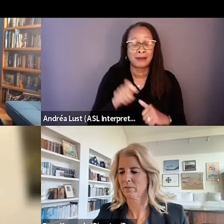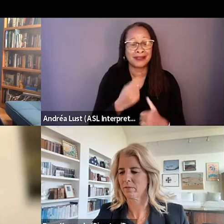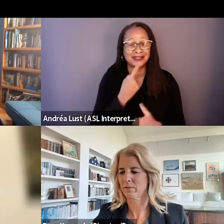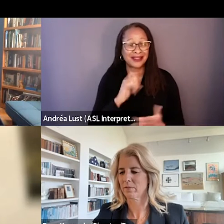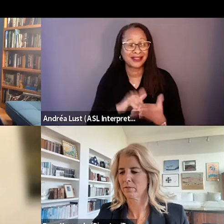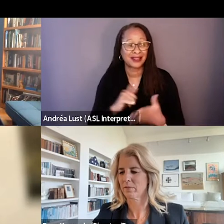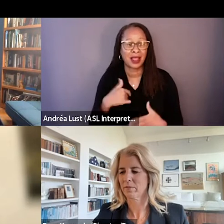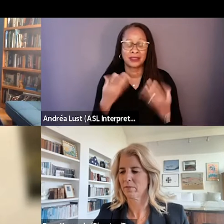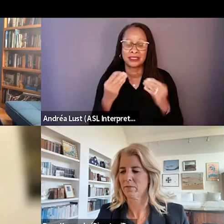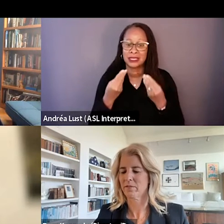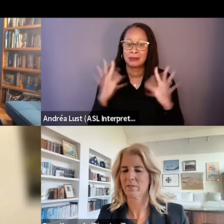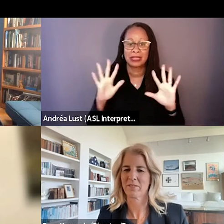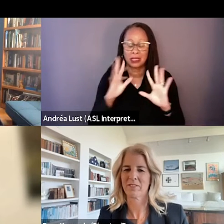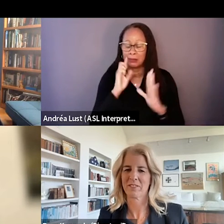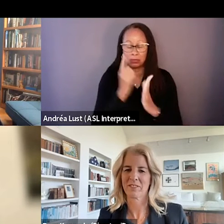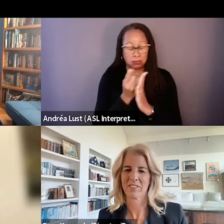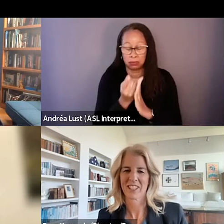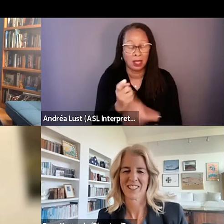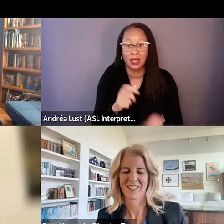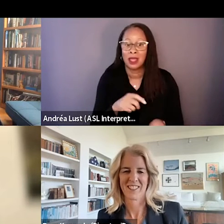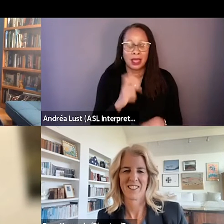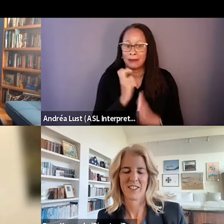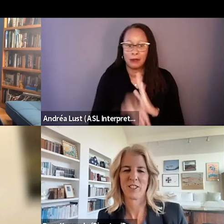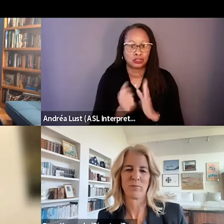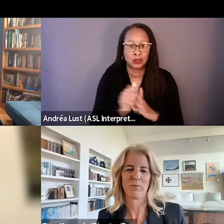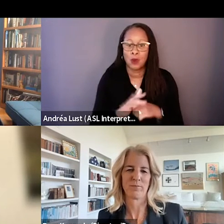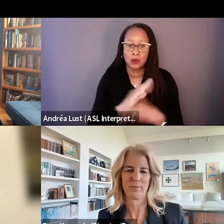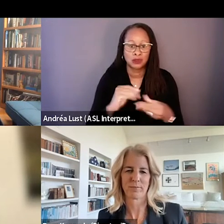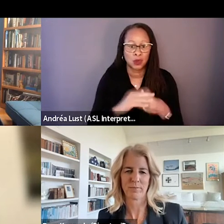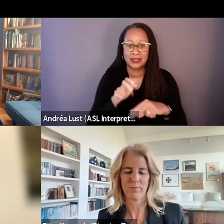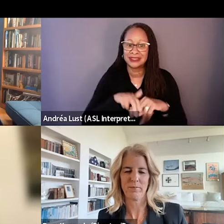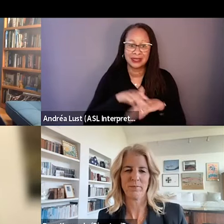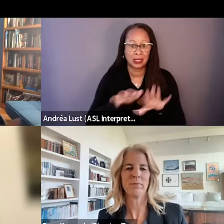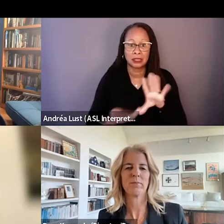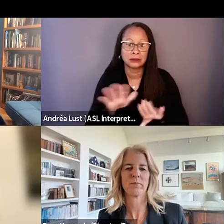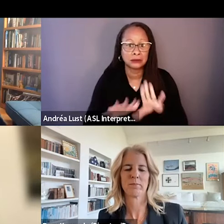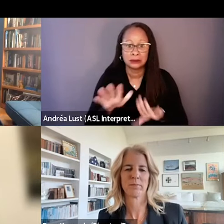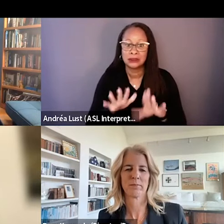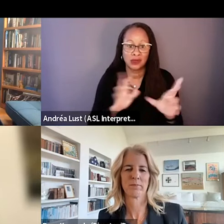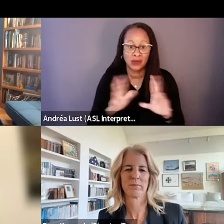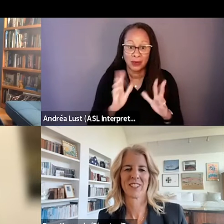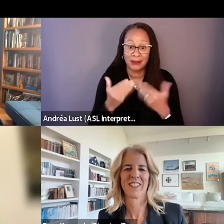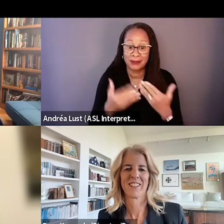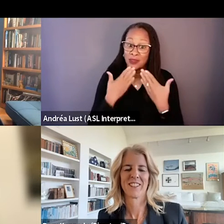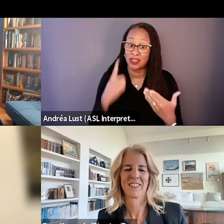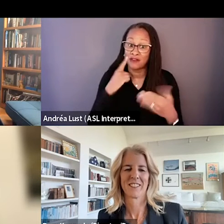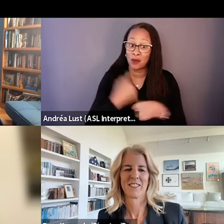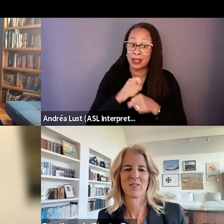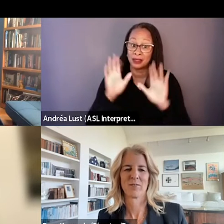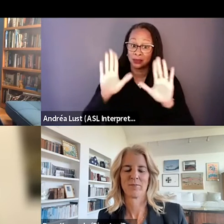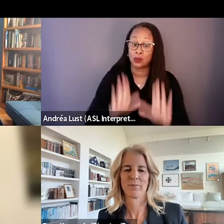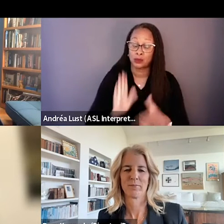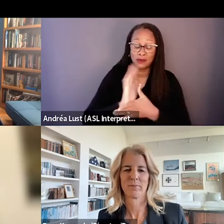was completely caught up and sitting on the edge of my seat. So thank you for making this wonderful film.